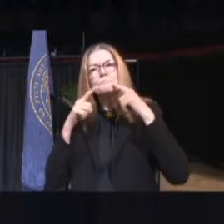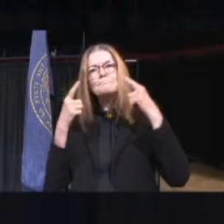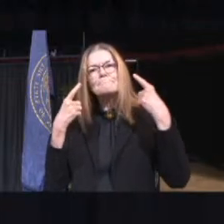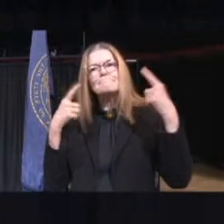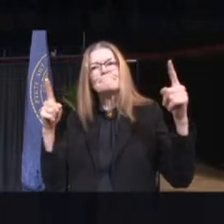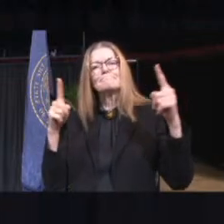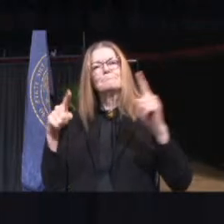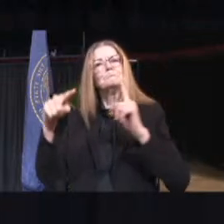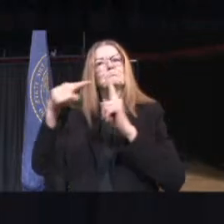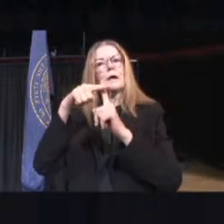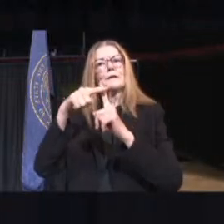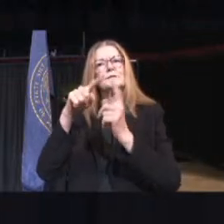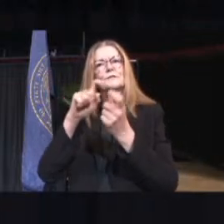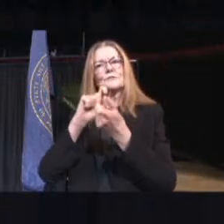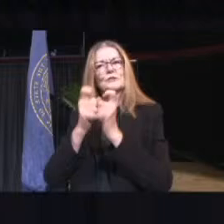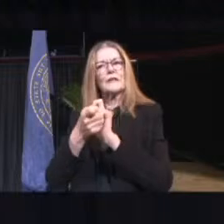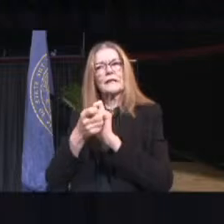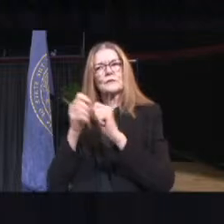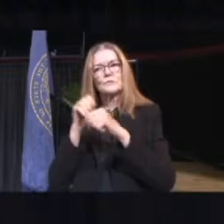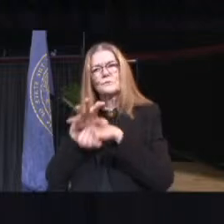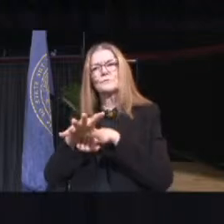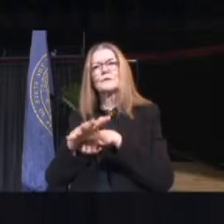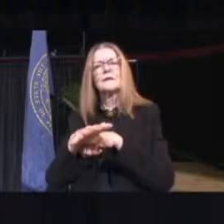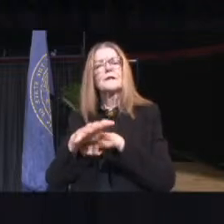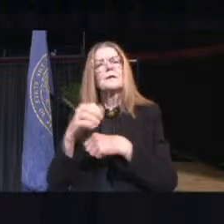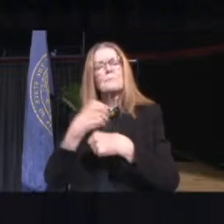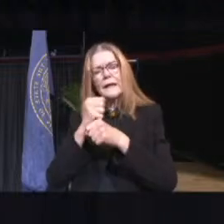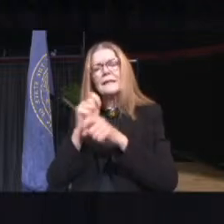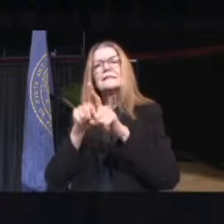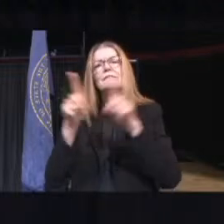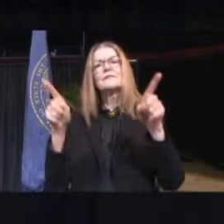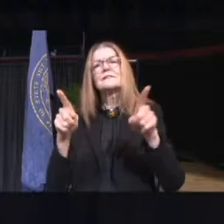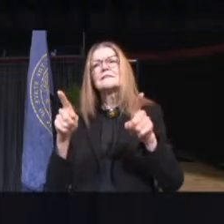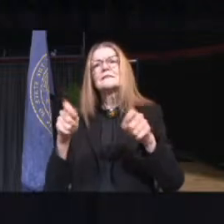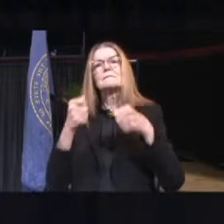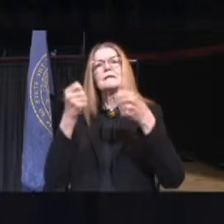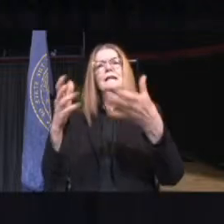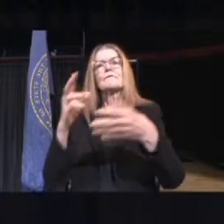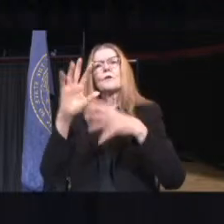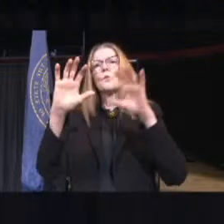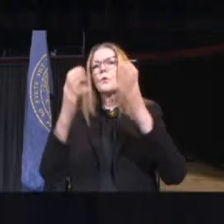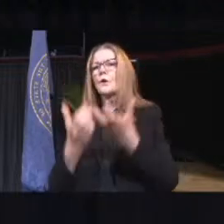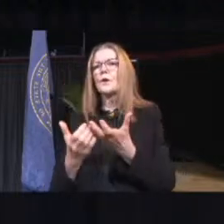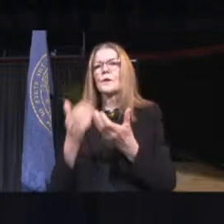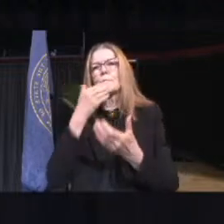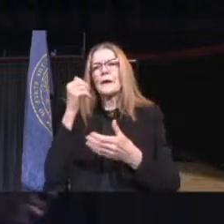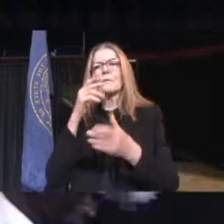world. Be a difference maker, go out and make the world a better place. Roll Sparts.